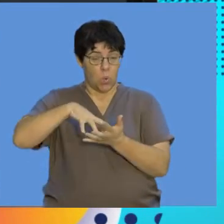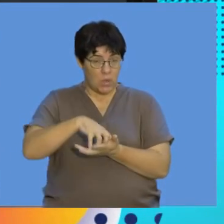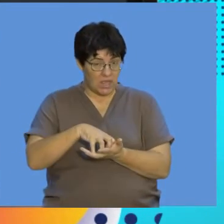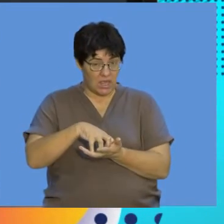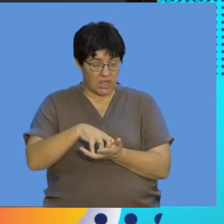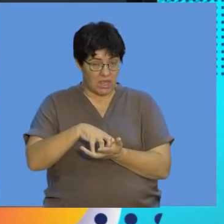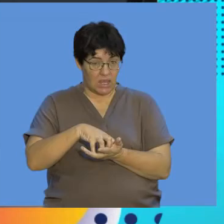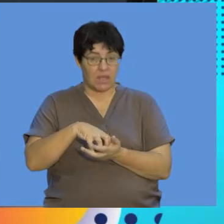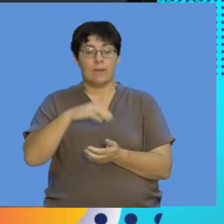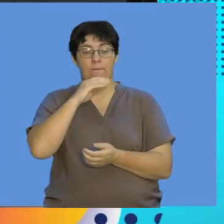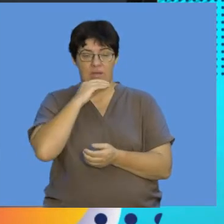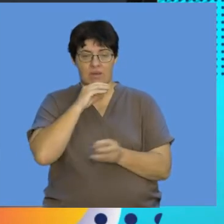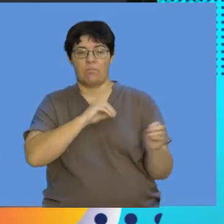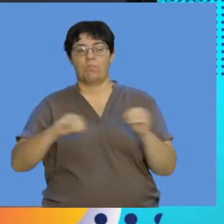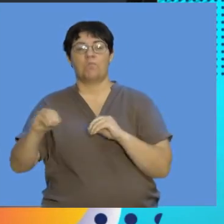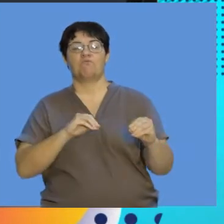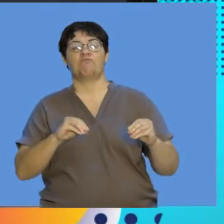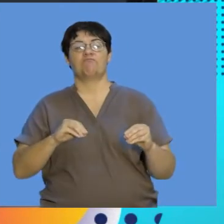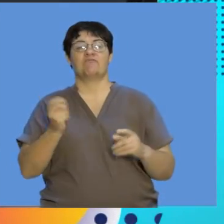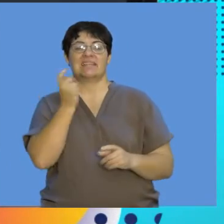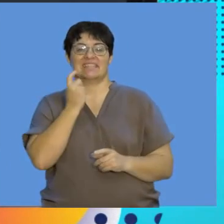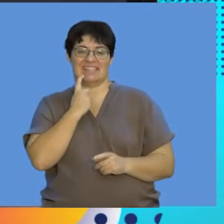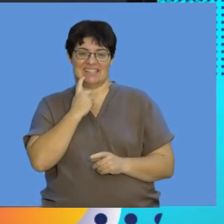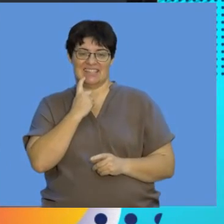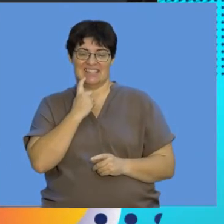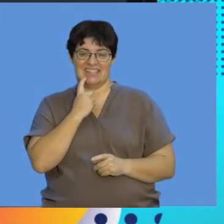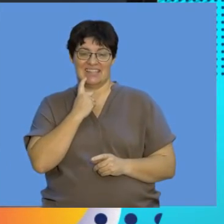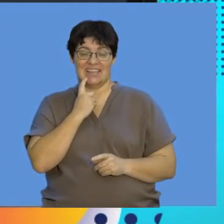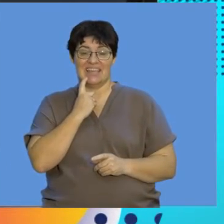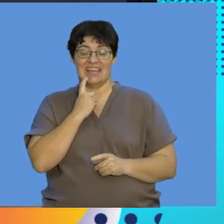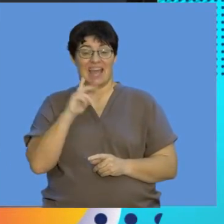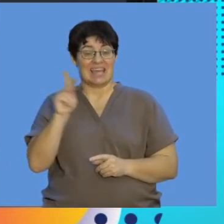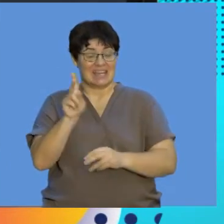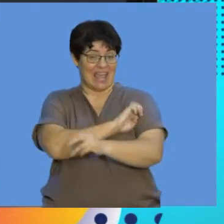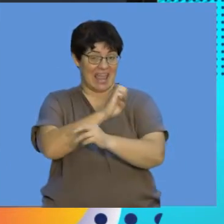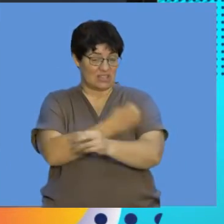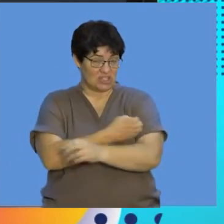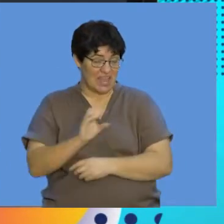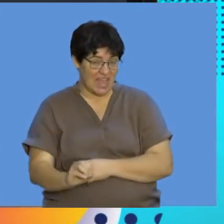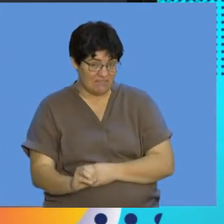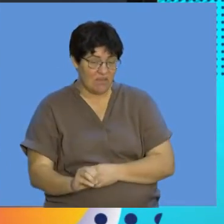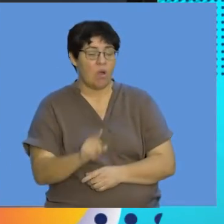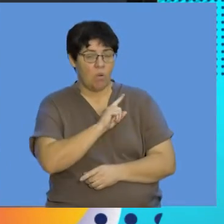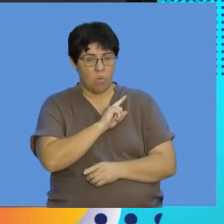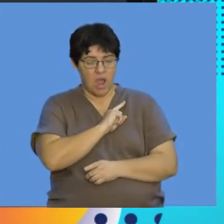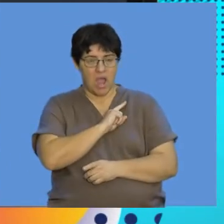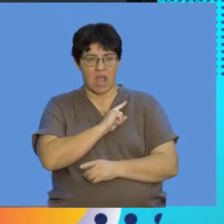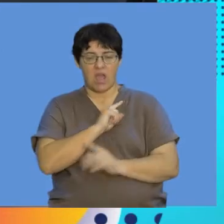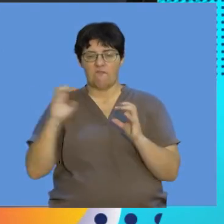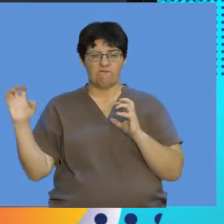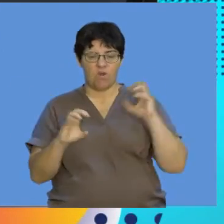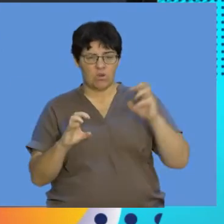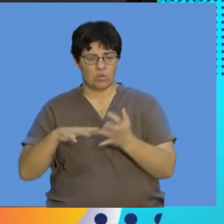means movement becomes easier. So the amount of kinetic energy that these particles have due to these weak forces would be,